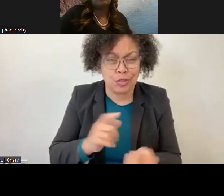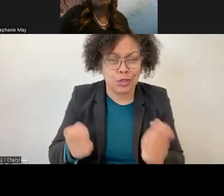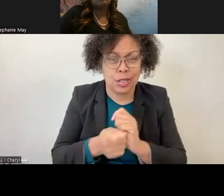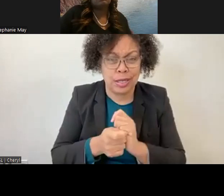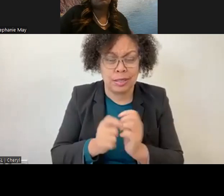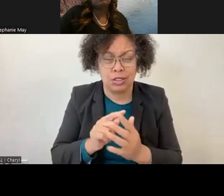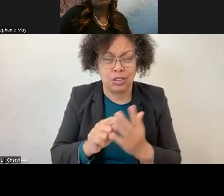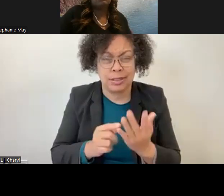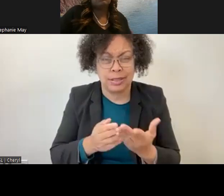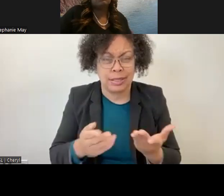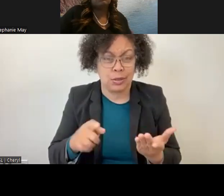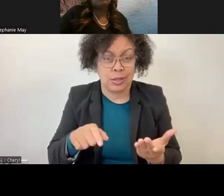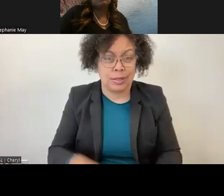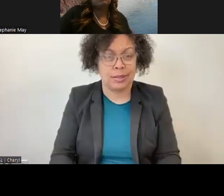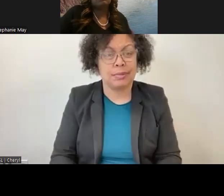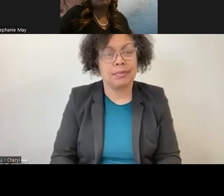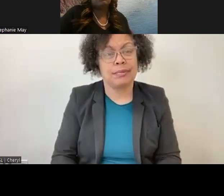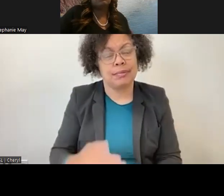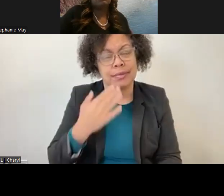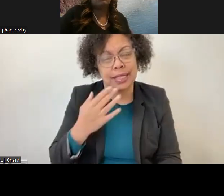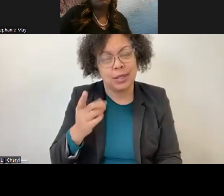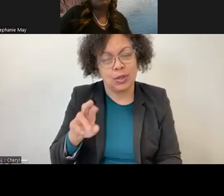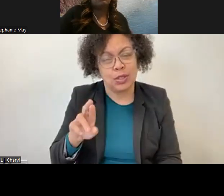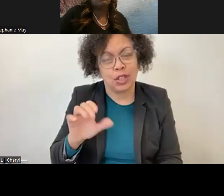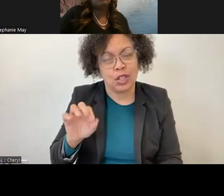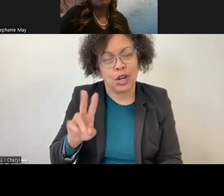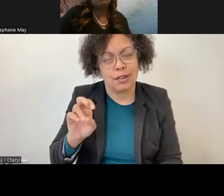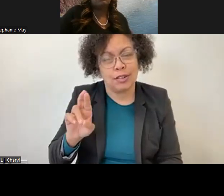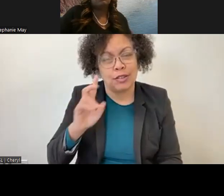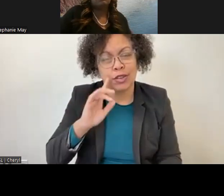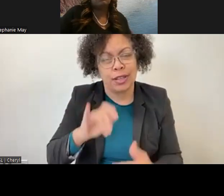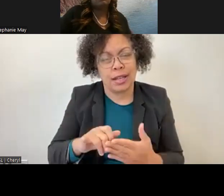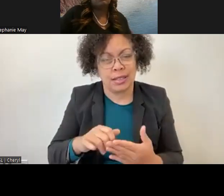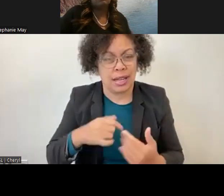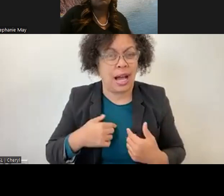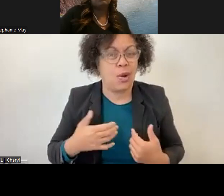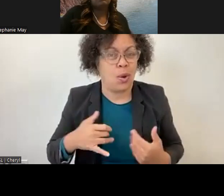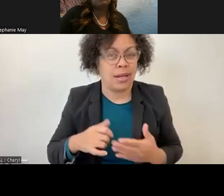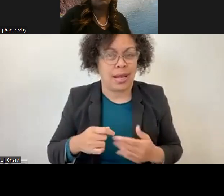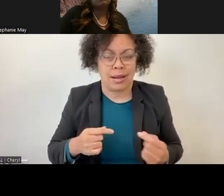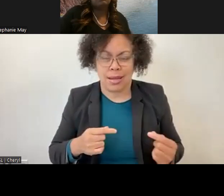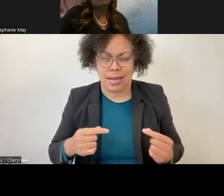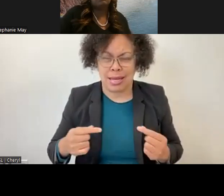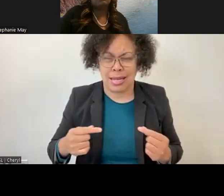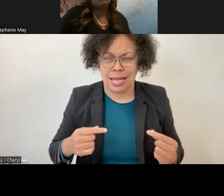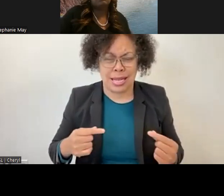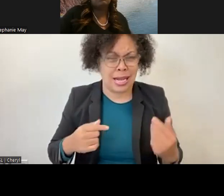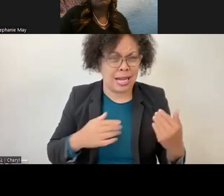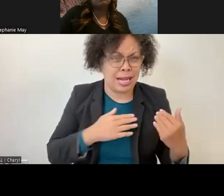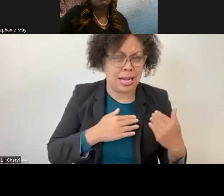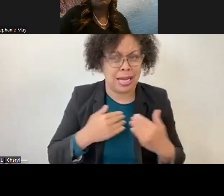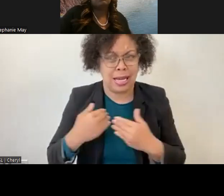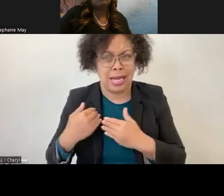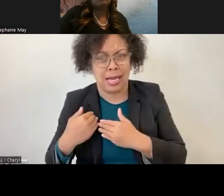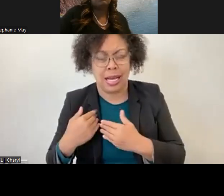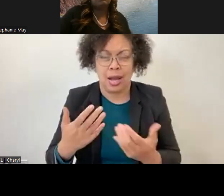levels. Dr. Carver, thank you so much for that, because I actually want that tension to sit thick and heavy on your heart. Not because I